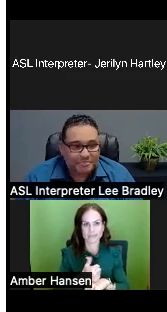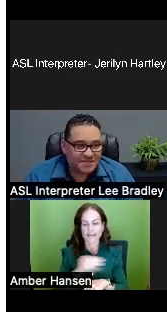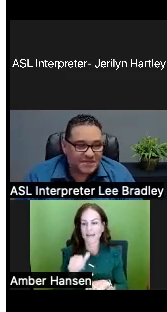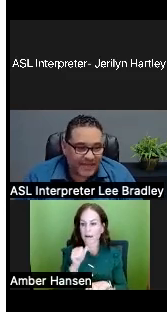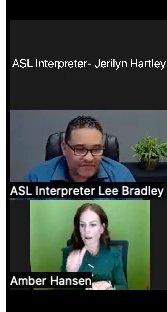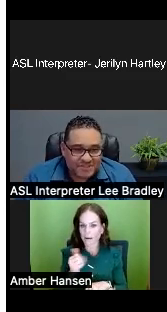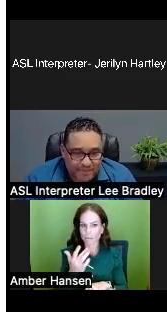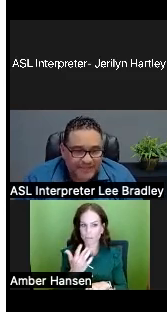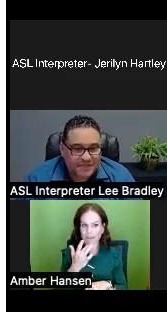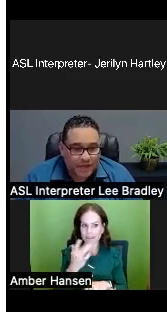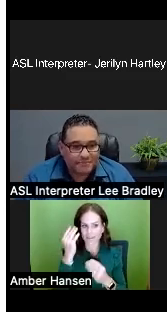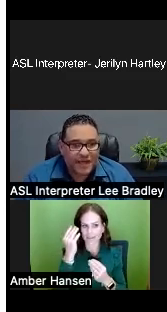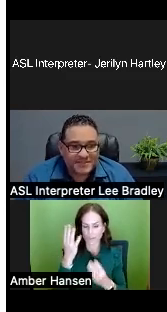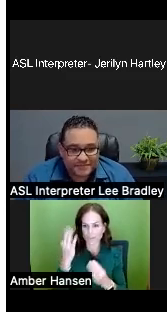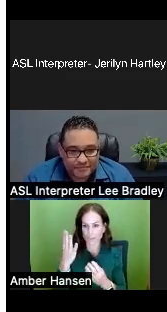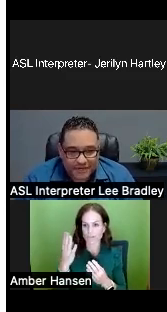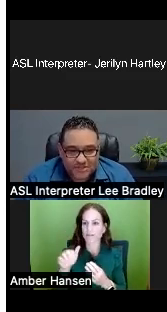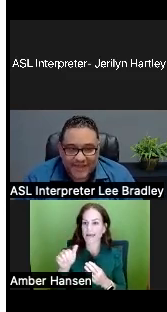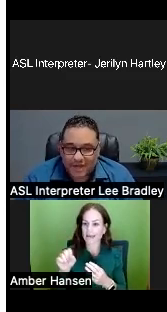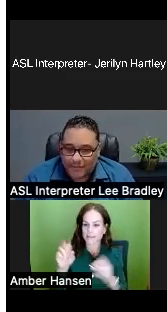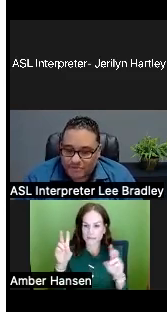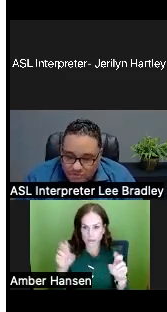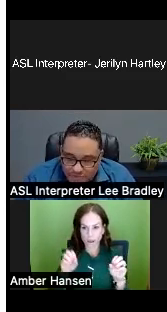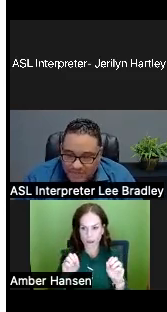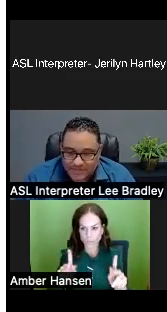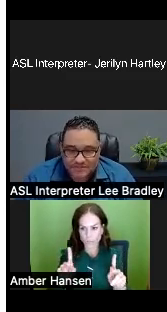Need to present evidence-based and unbiased information as